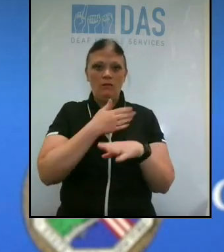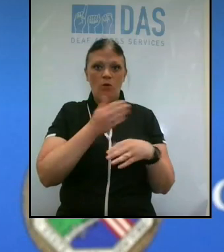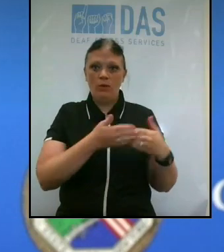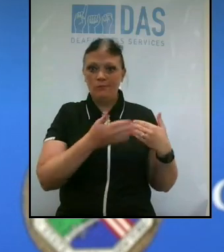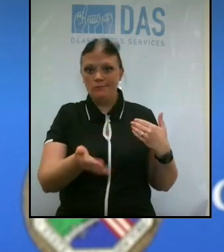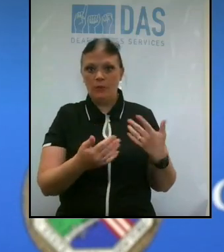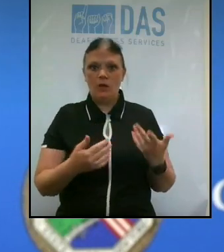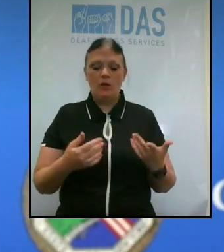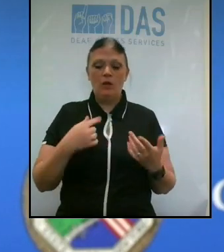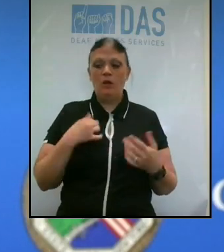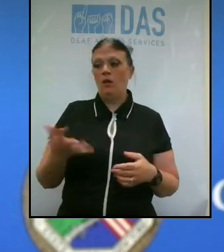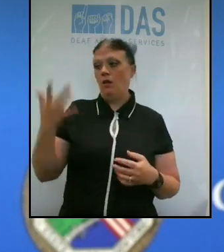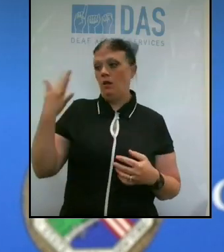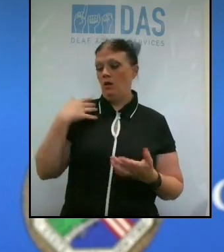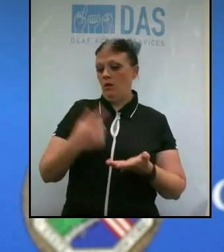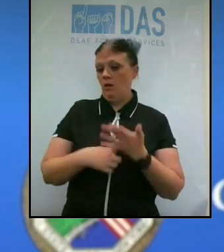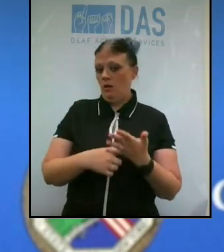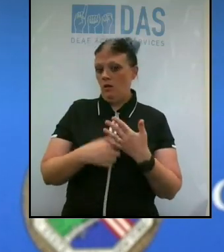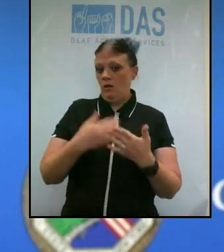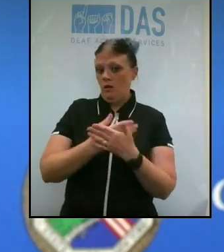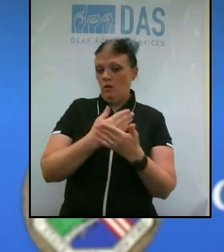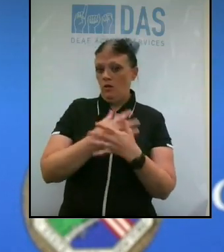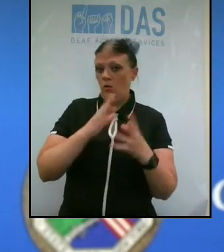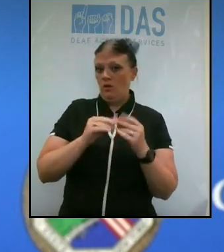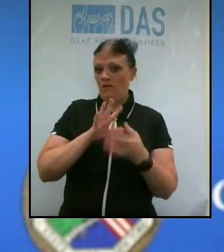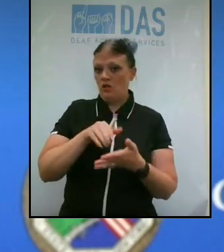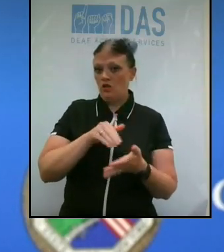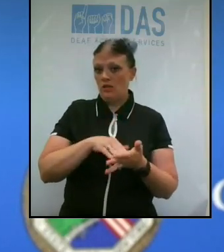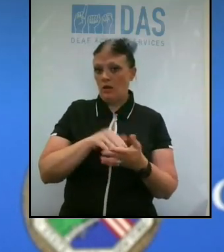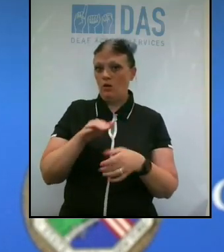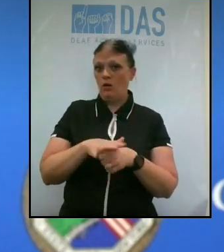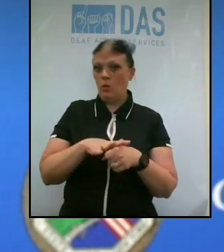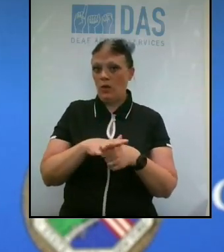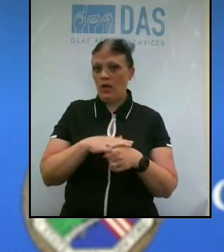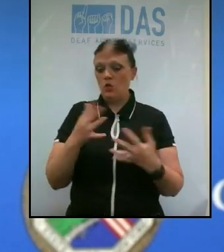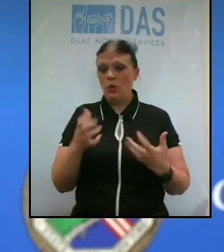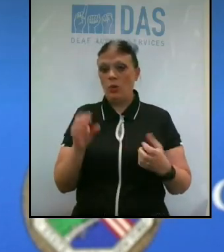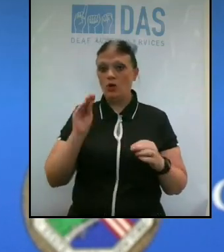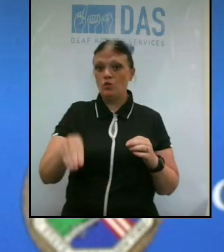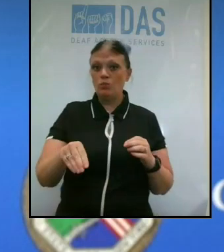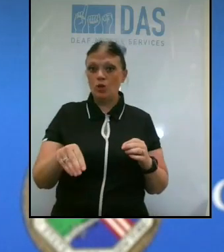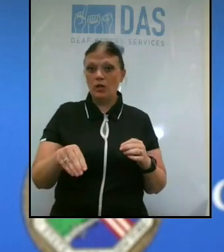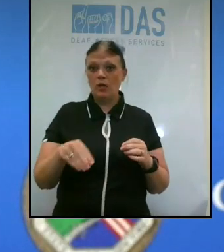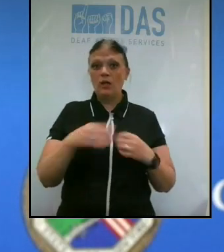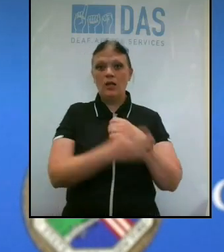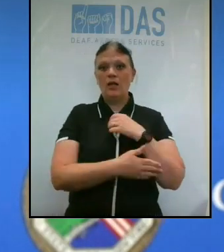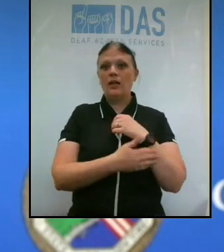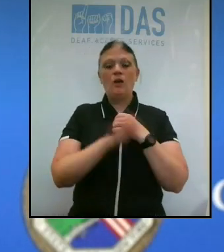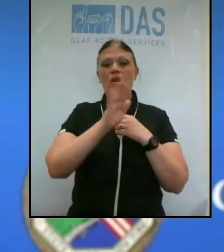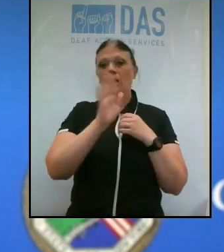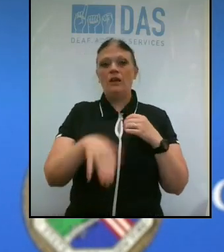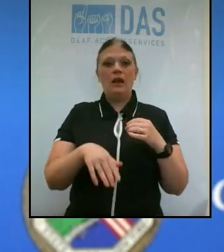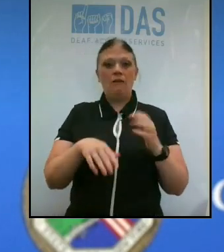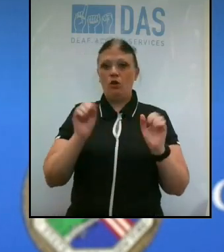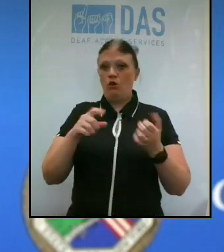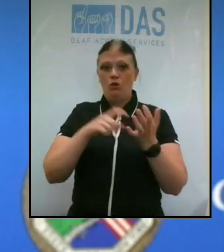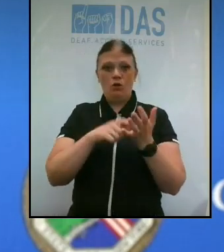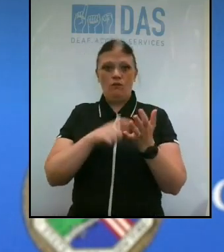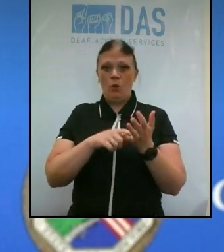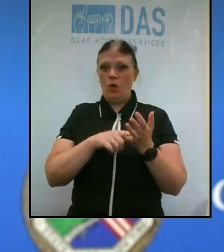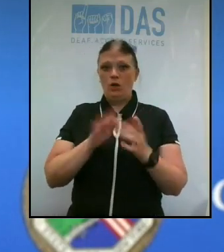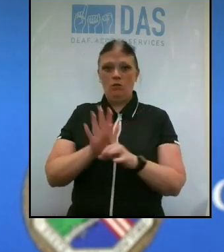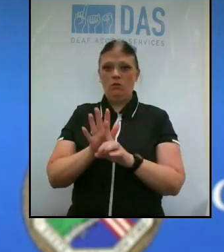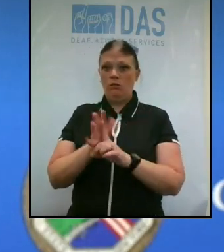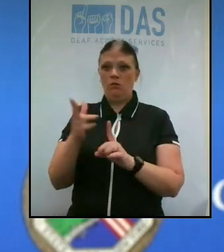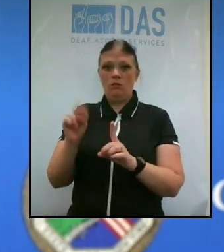as I said back when we talked about the new convention center and the location that we wanted to put it, the county could never afford it on its own. We would